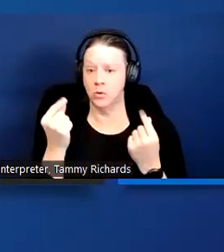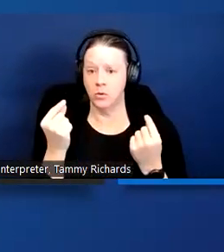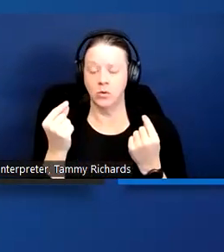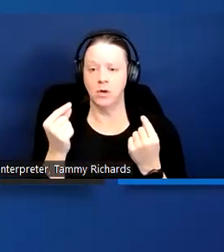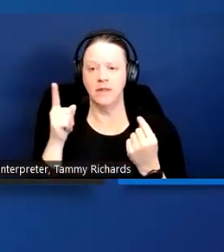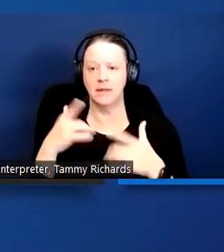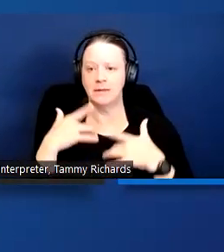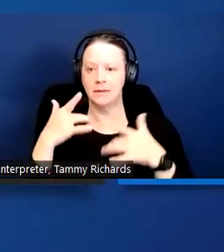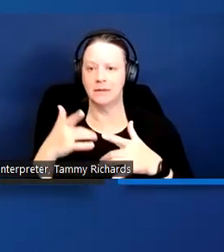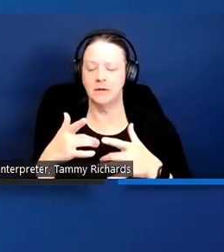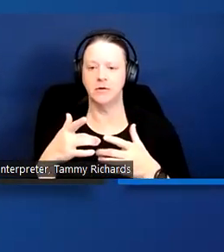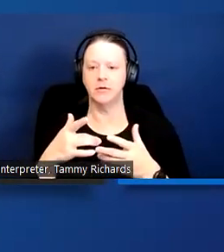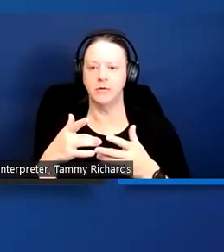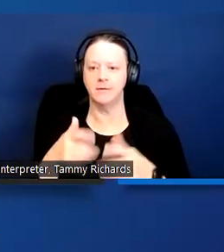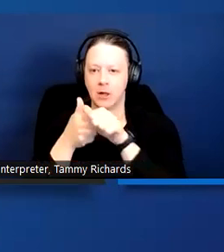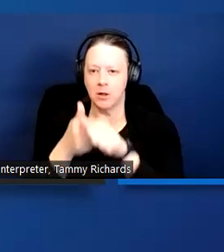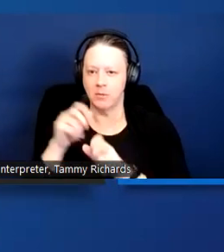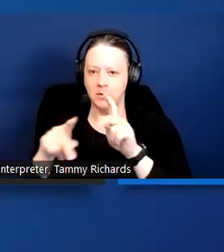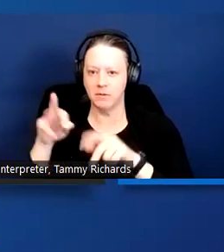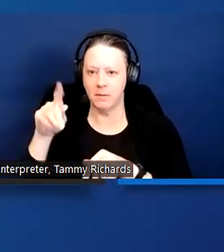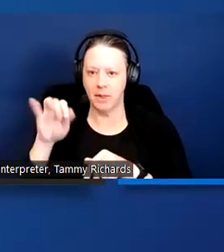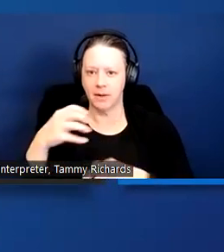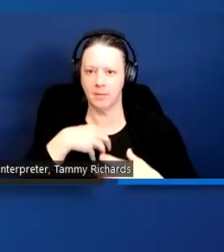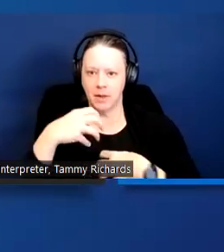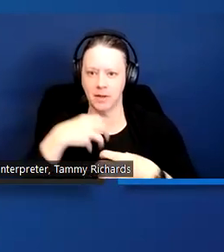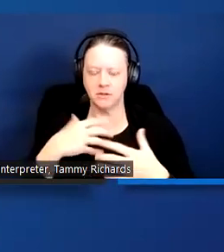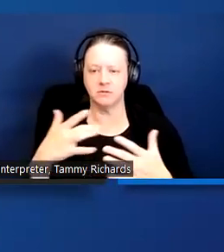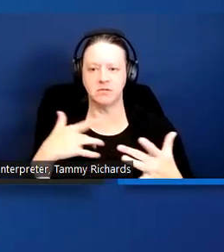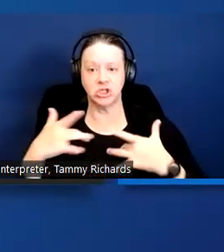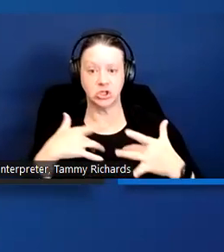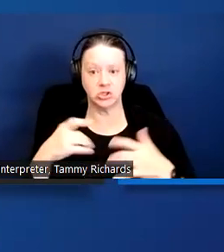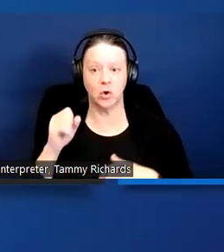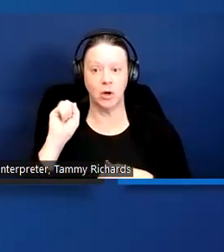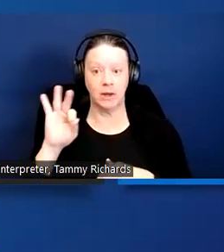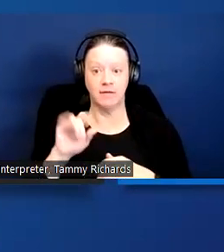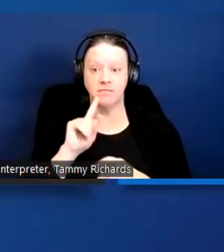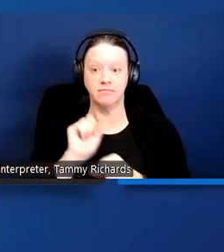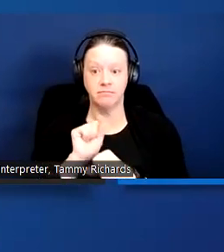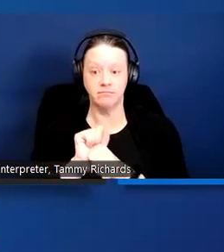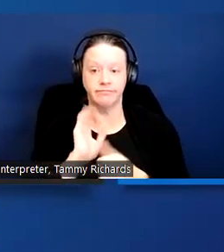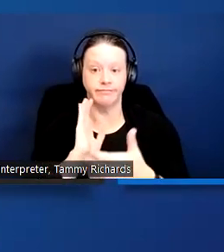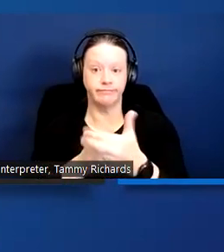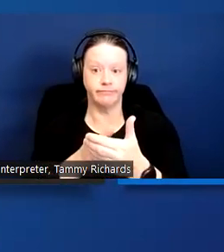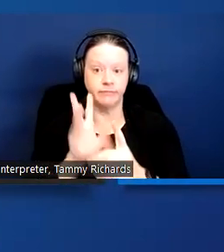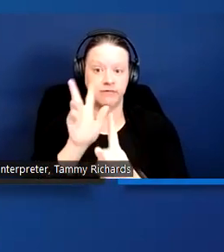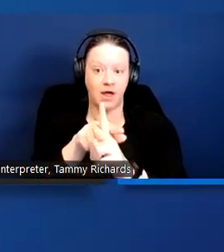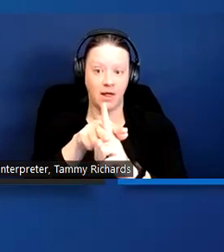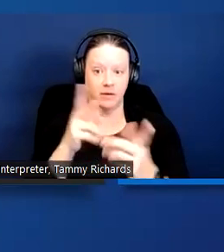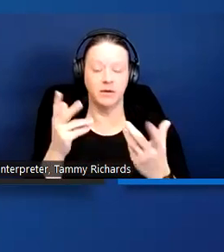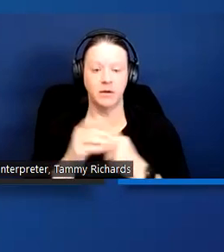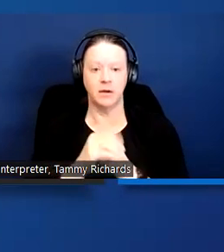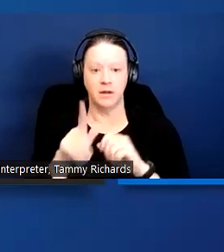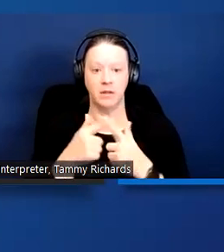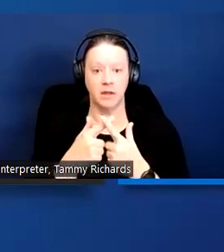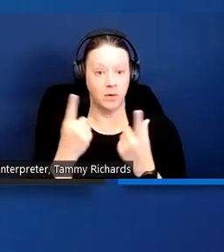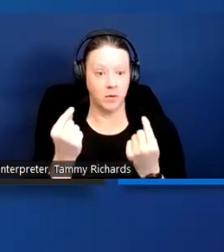either public complaints or concerns, or if an actual case is filed, in which case they'll go